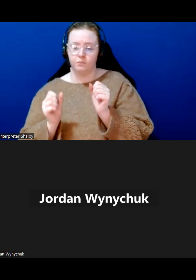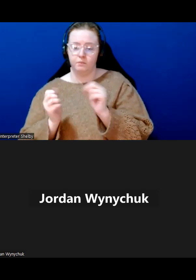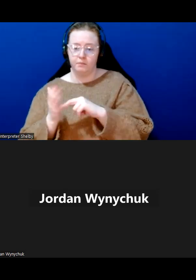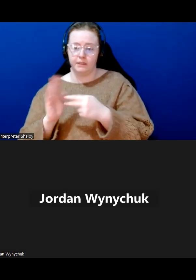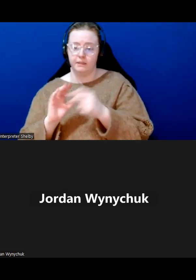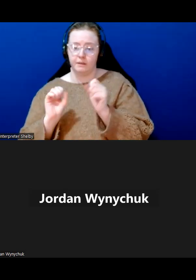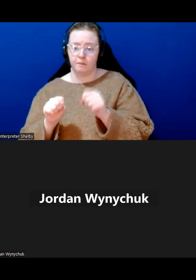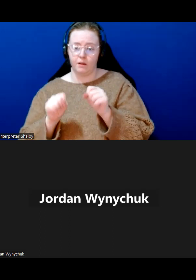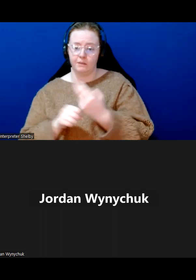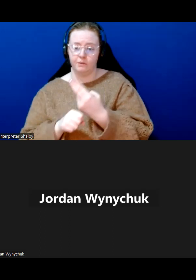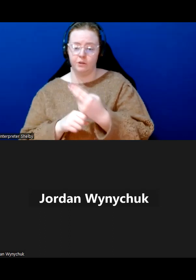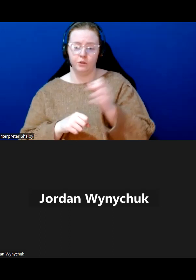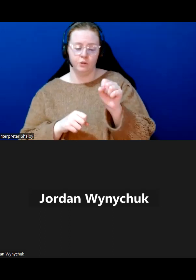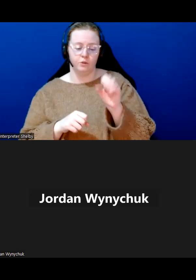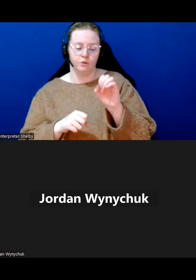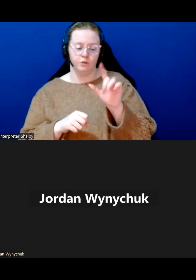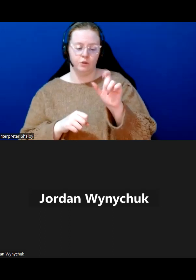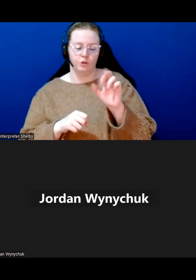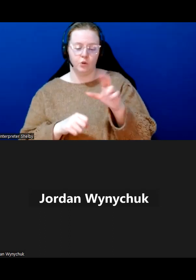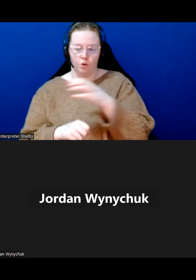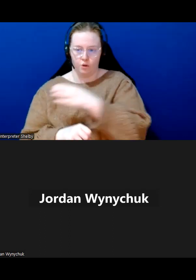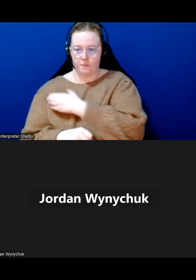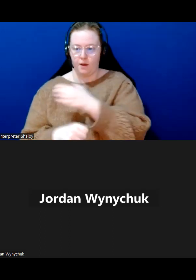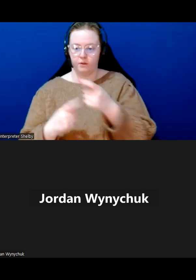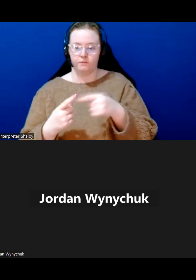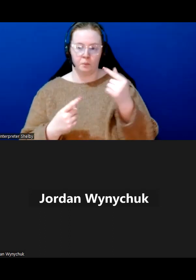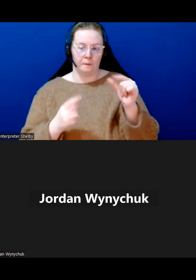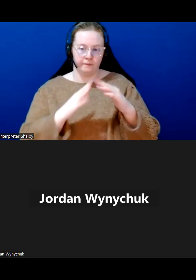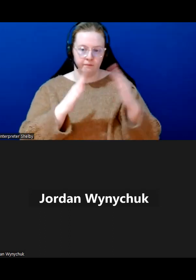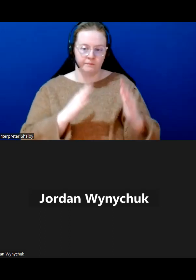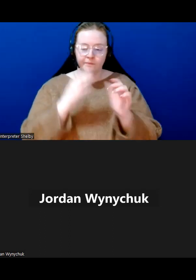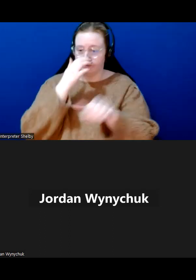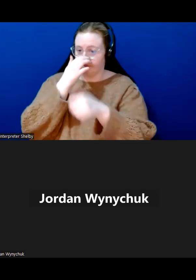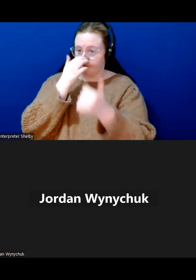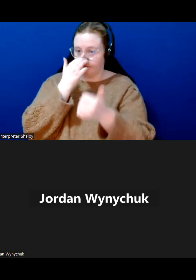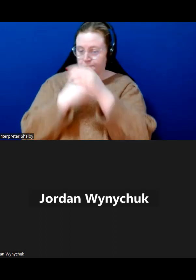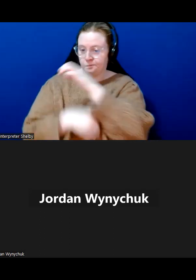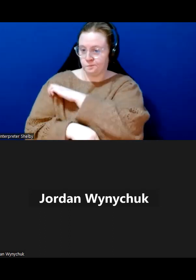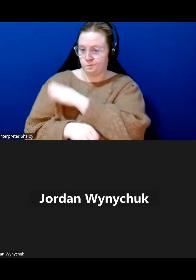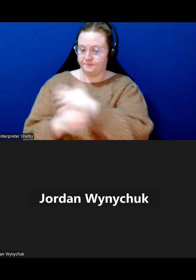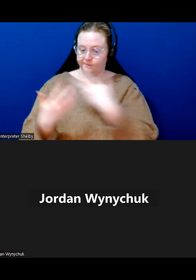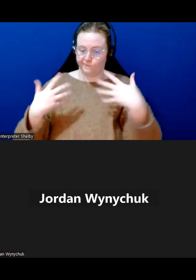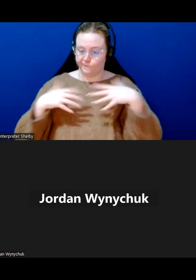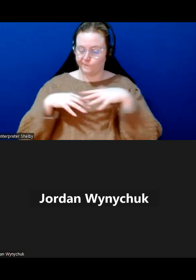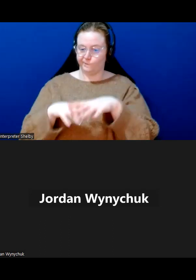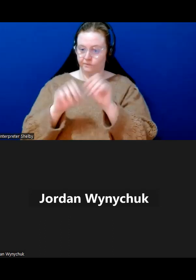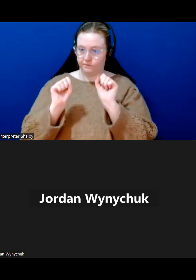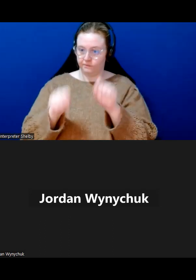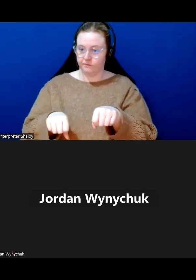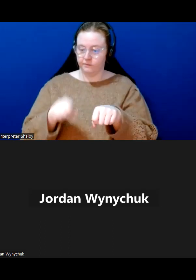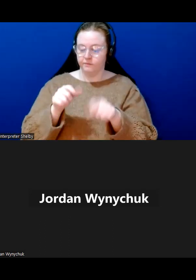combine solar power from greenhouse and other energy and hydroponic? And then it